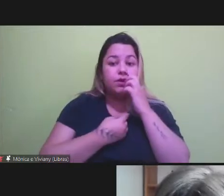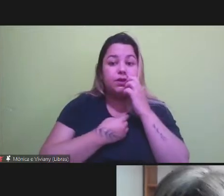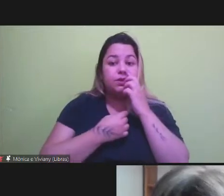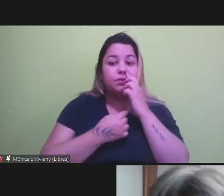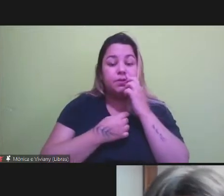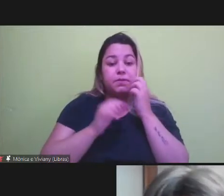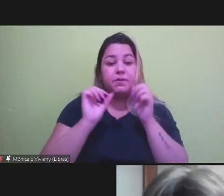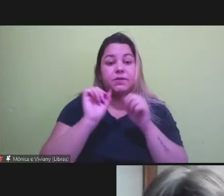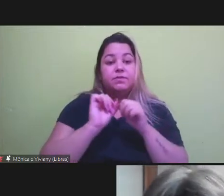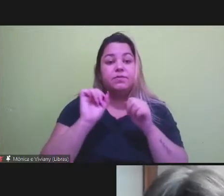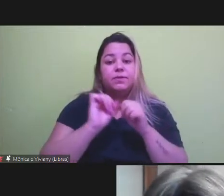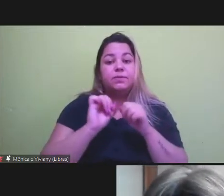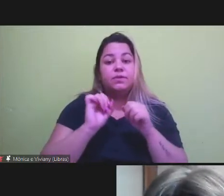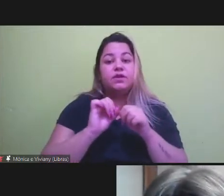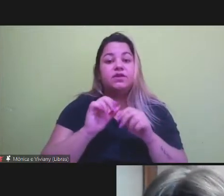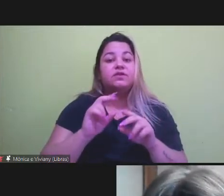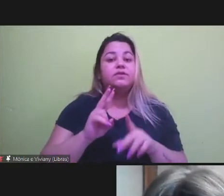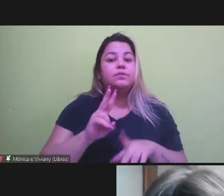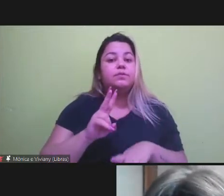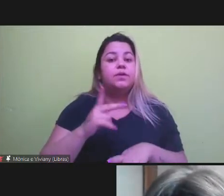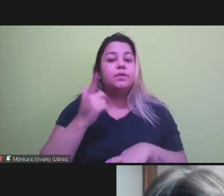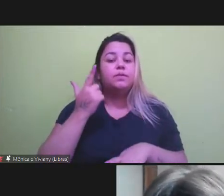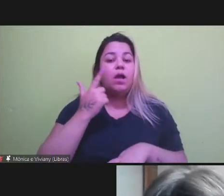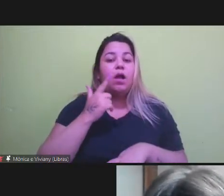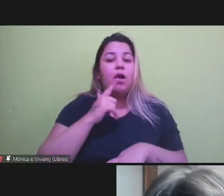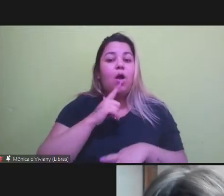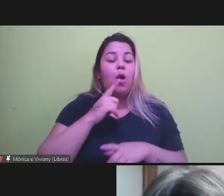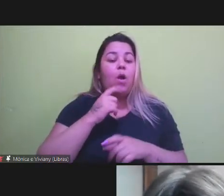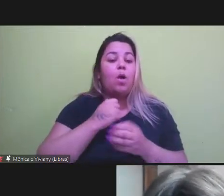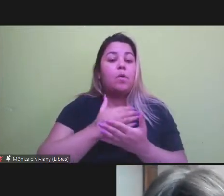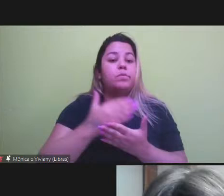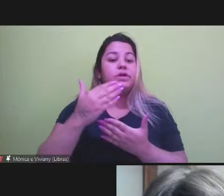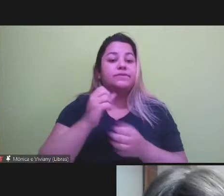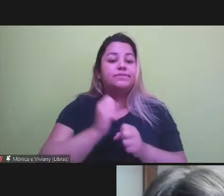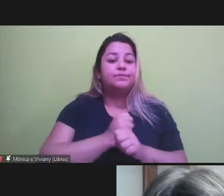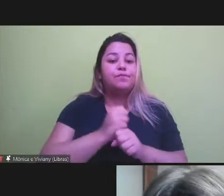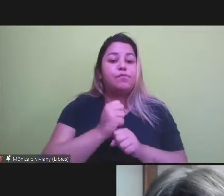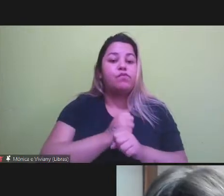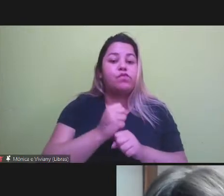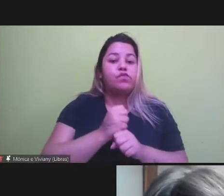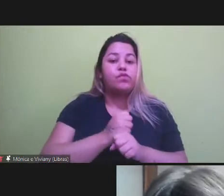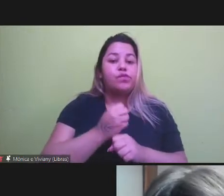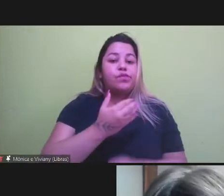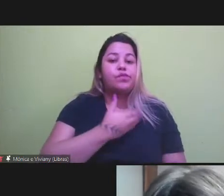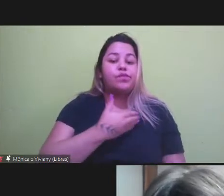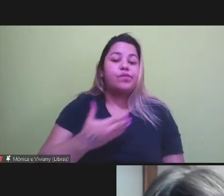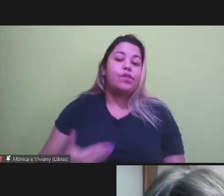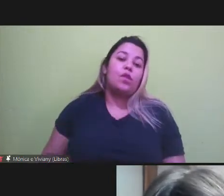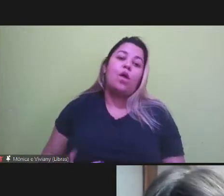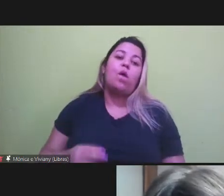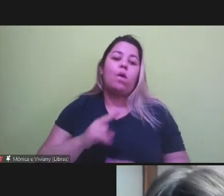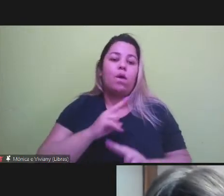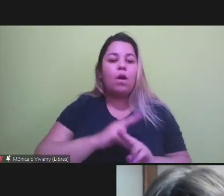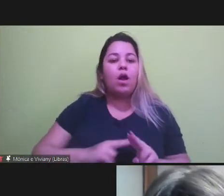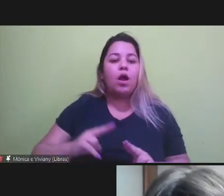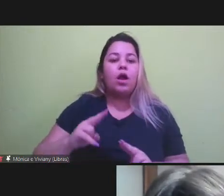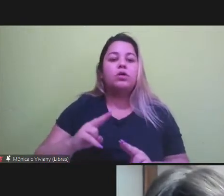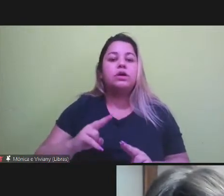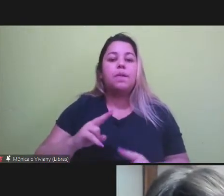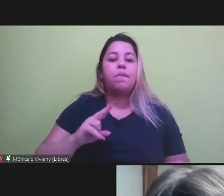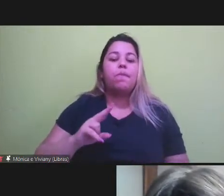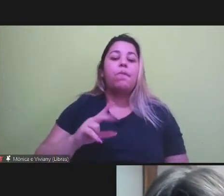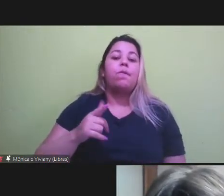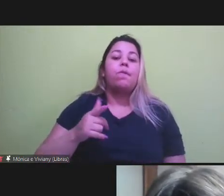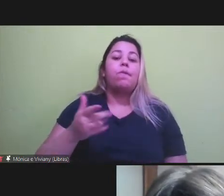we did, in which we have an advantage that we are going to begin this year. We did the compendium with the University